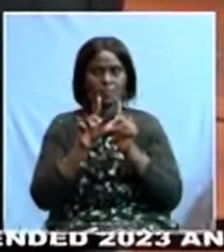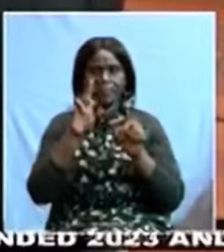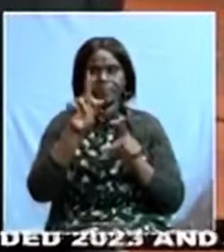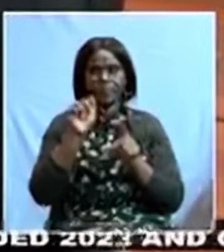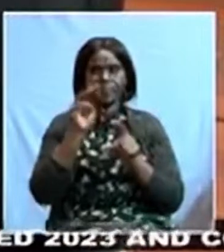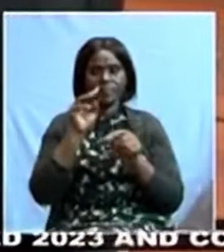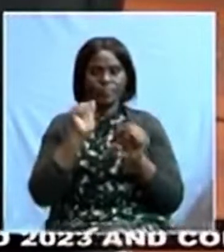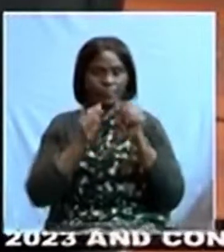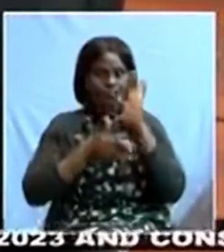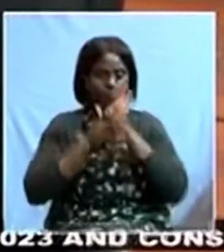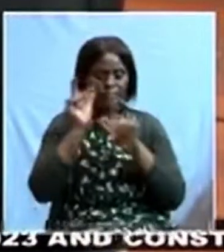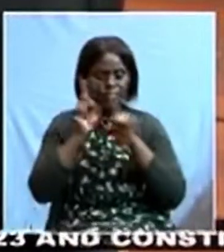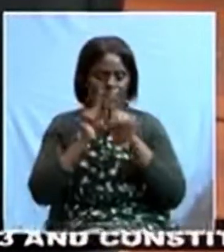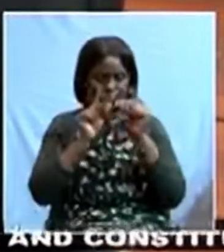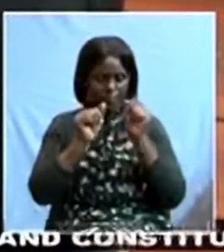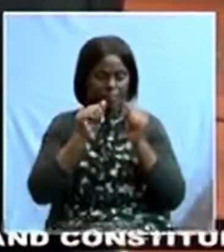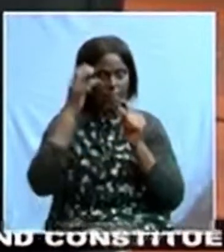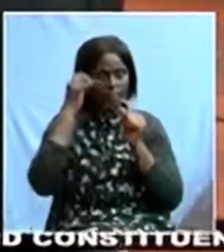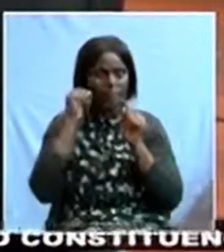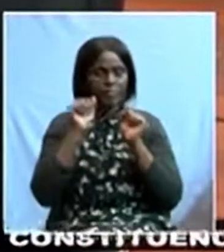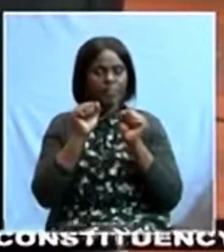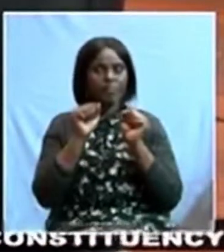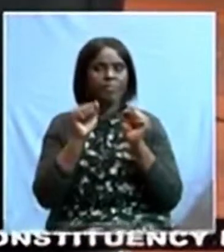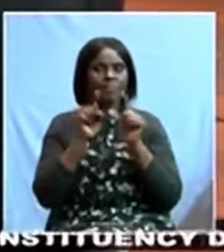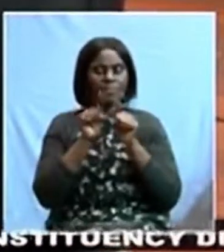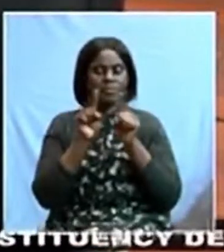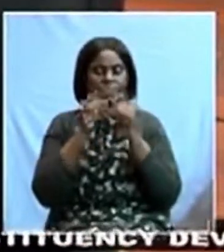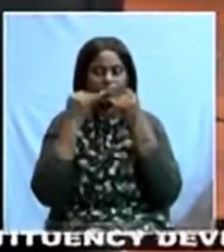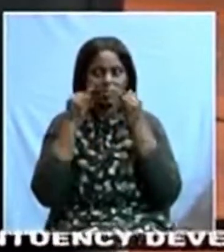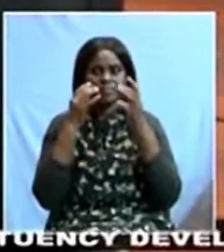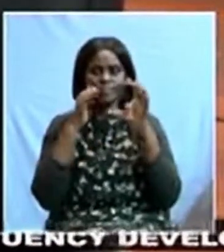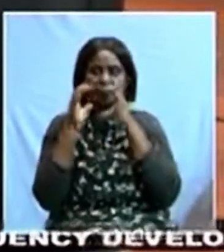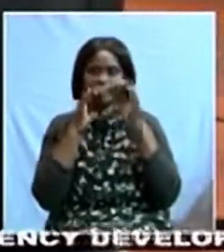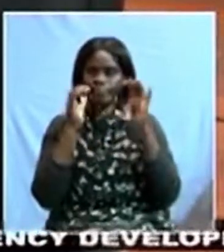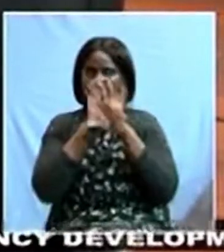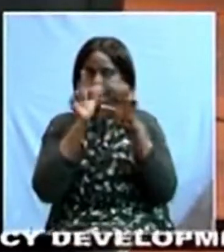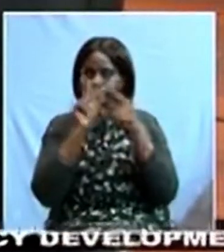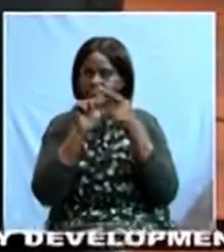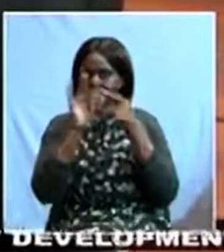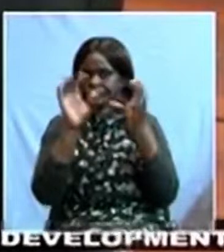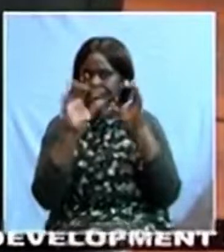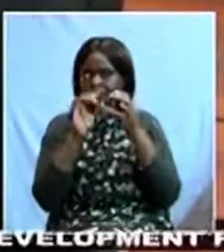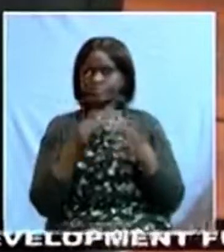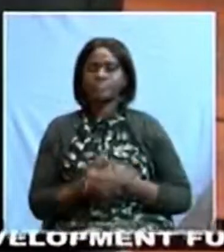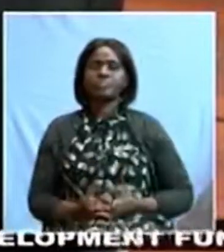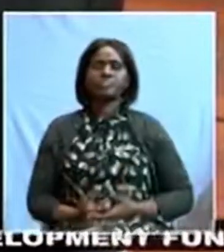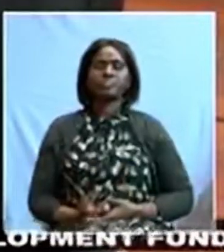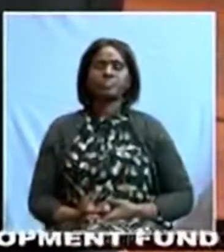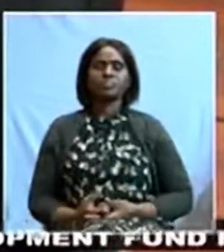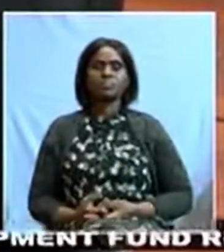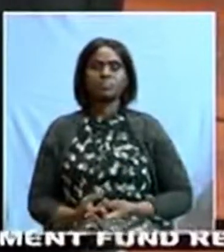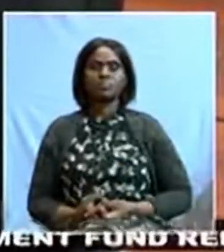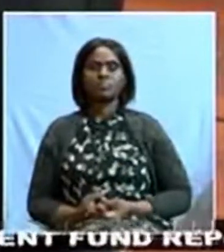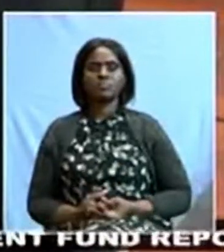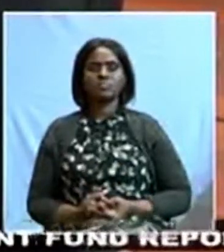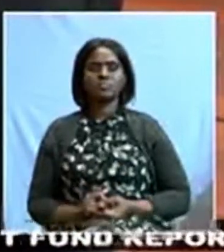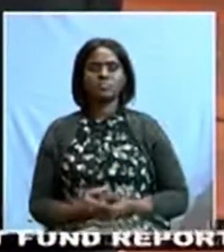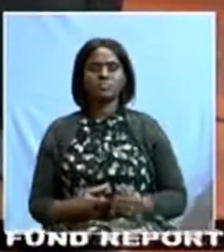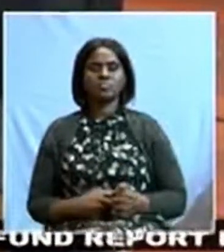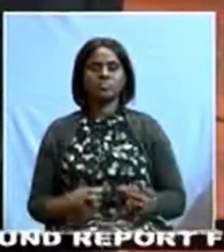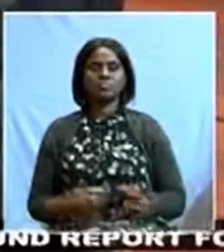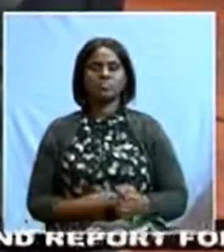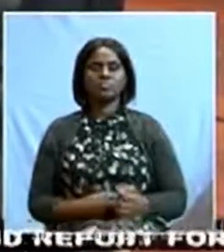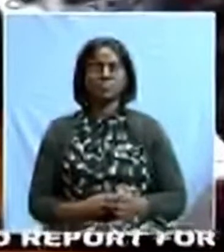have passed and reached the office. So can you kindly communicate clearly to your committee? I submit, Chair. Yes,